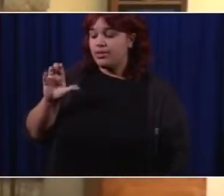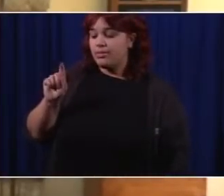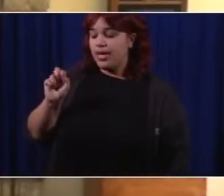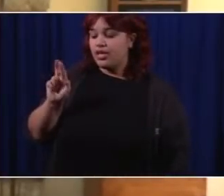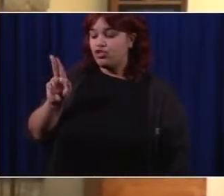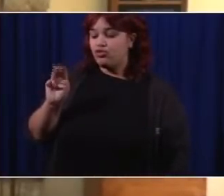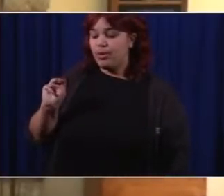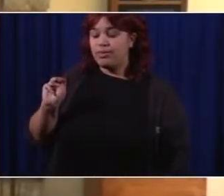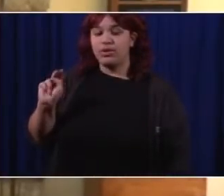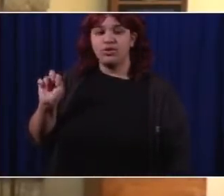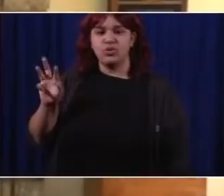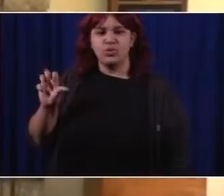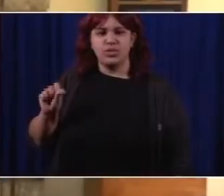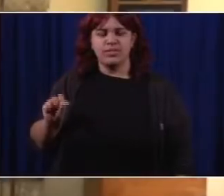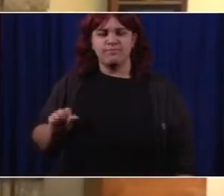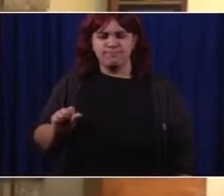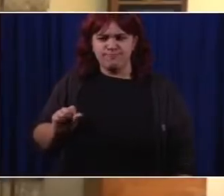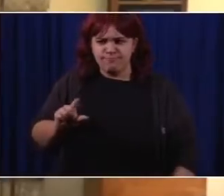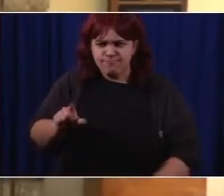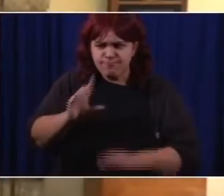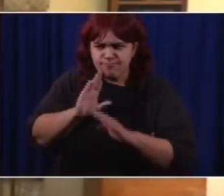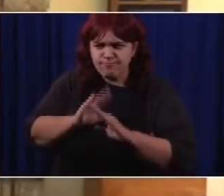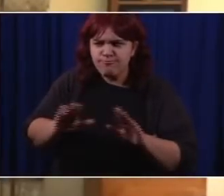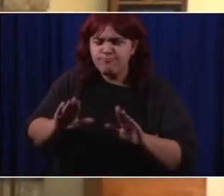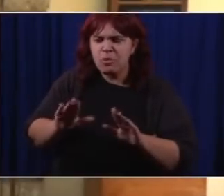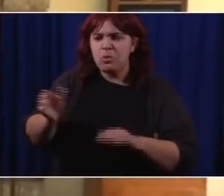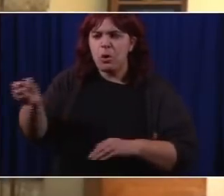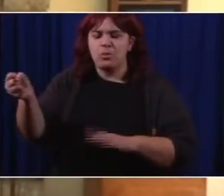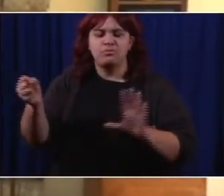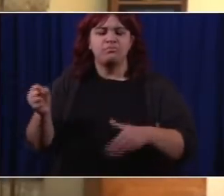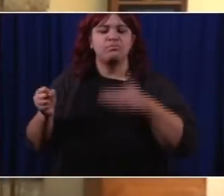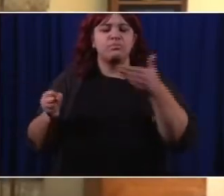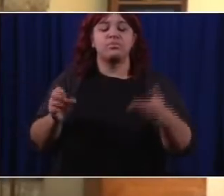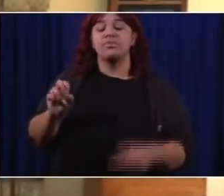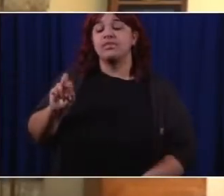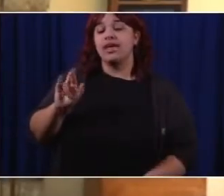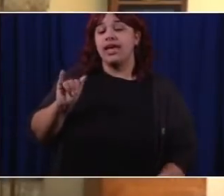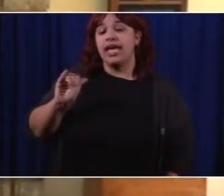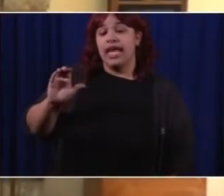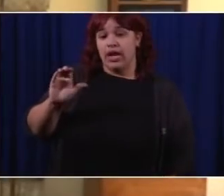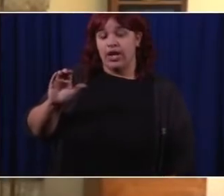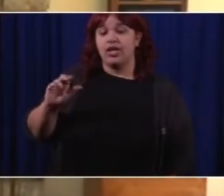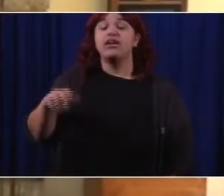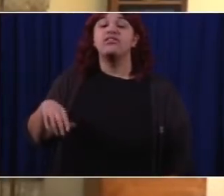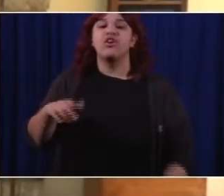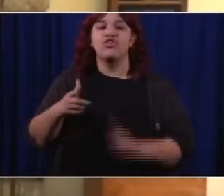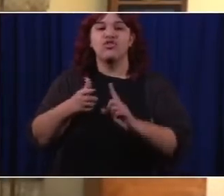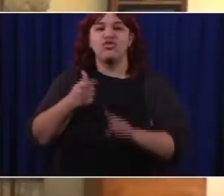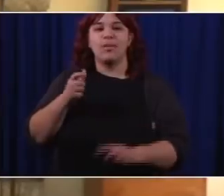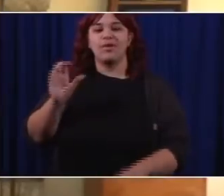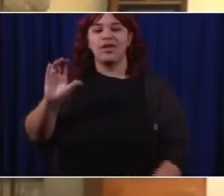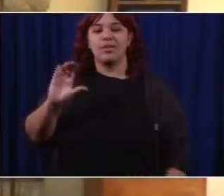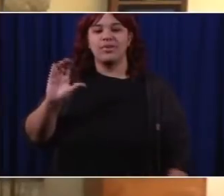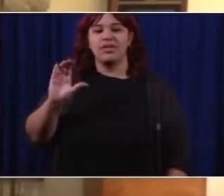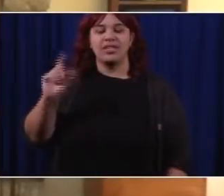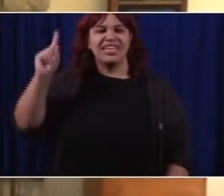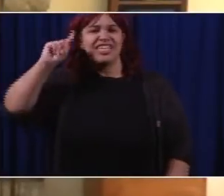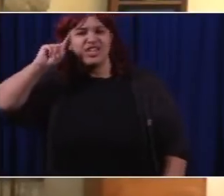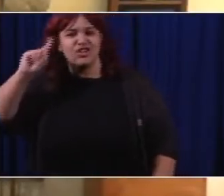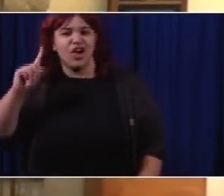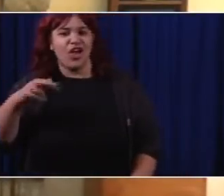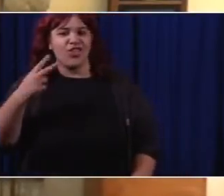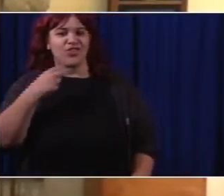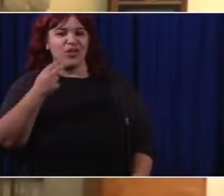I think we lost Tanisha. We'll move on to Eric Halpern of WCMH in Columbus. I'm here.